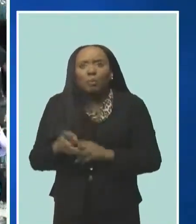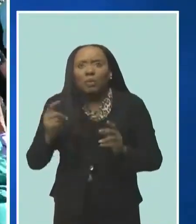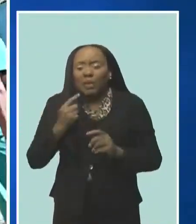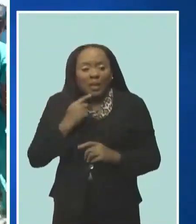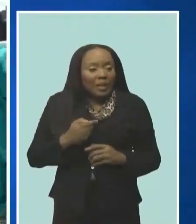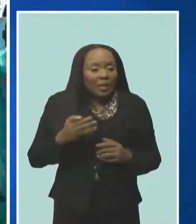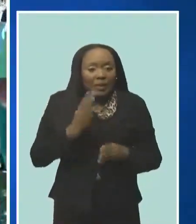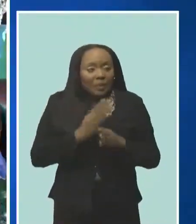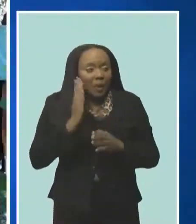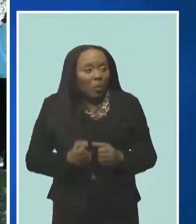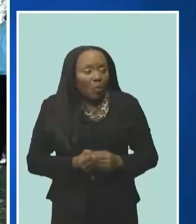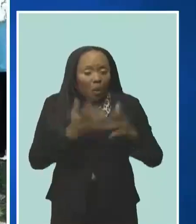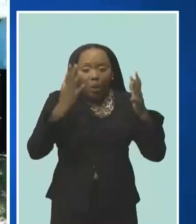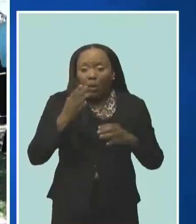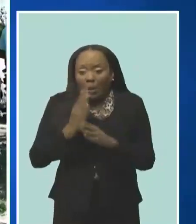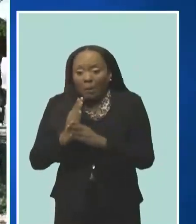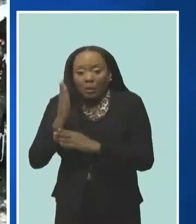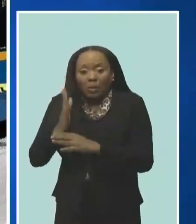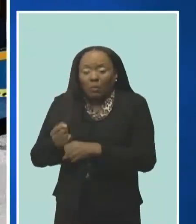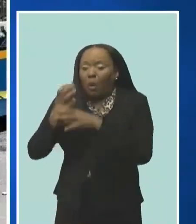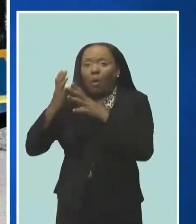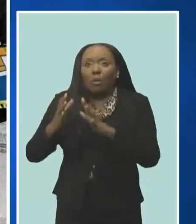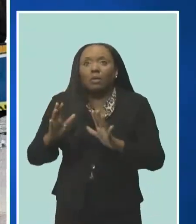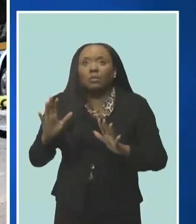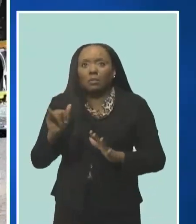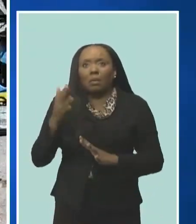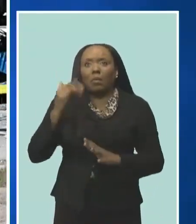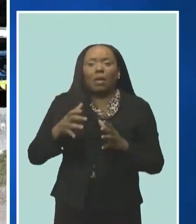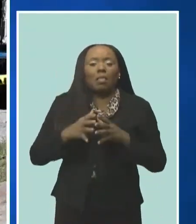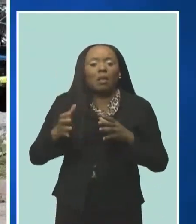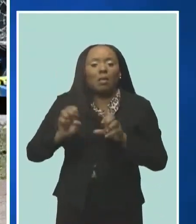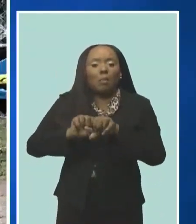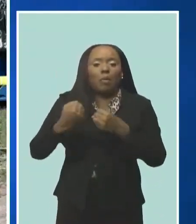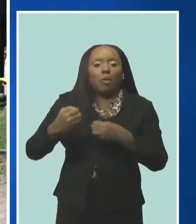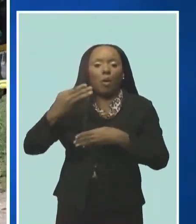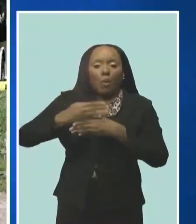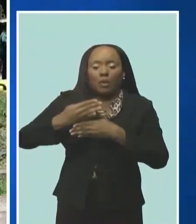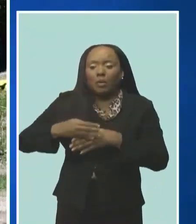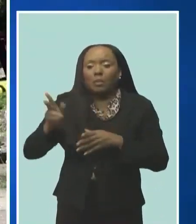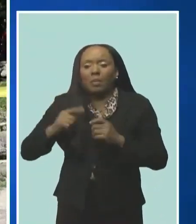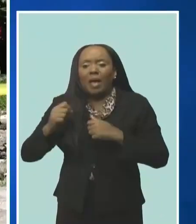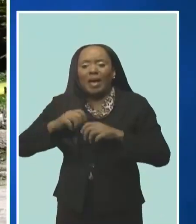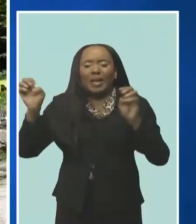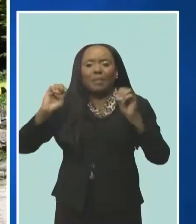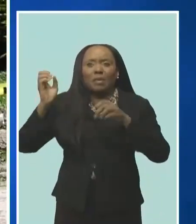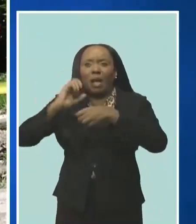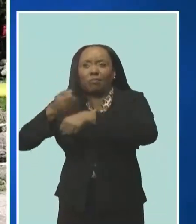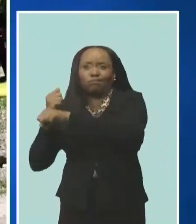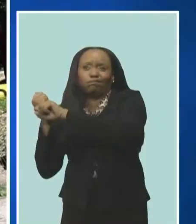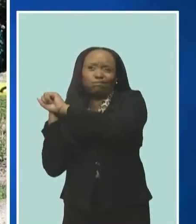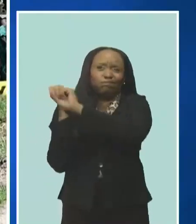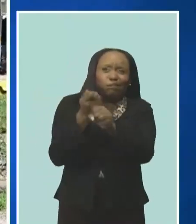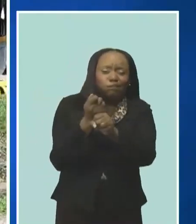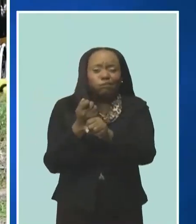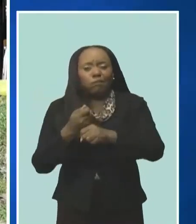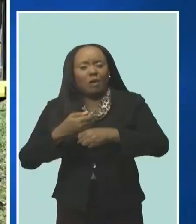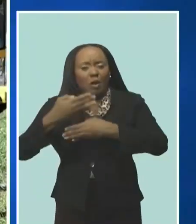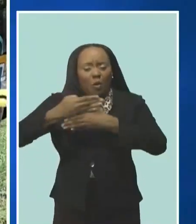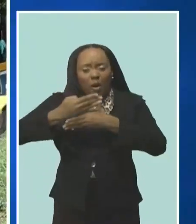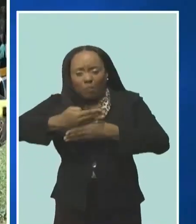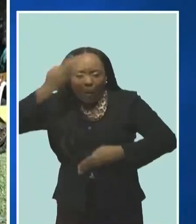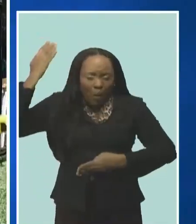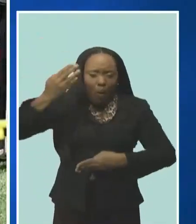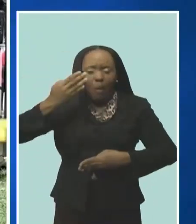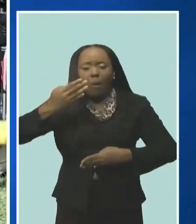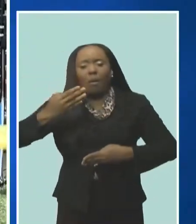up. So that's why you see, like, there's so many broken windows that everybody just took the emergency things and brought them out because you couldn't get the doors open initially because the